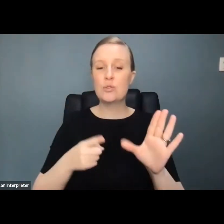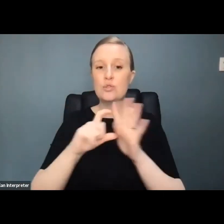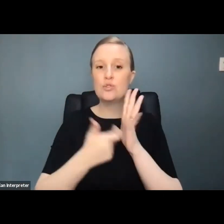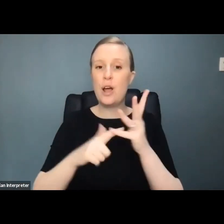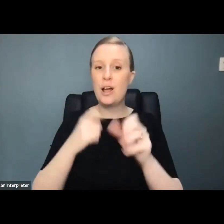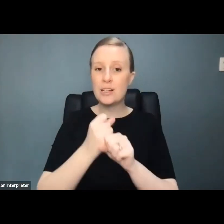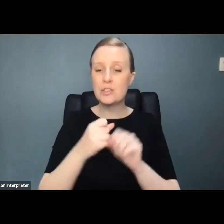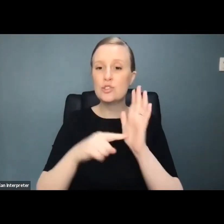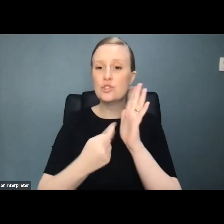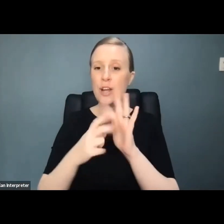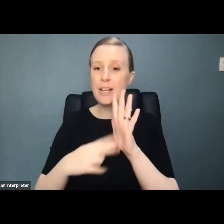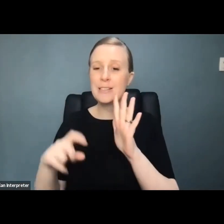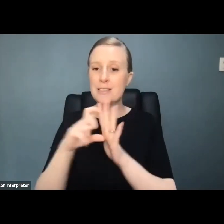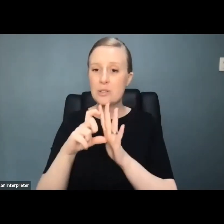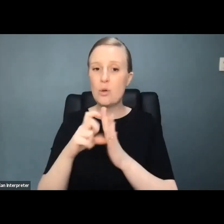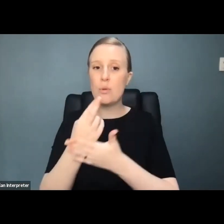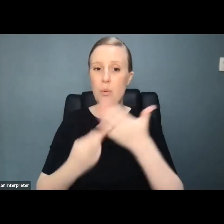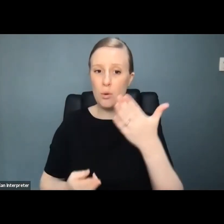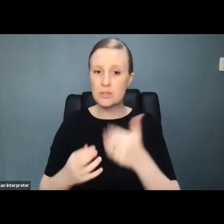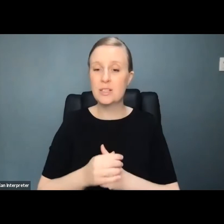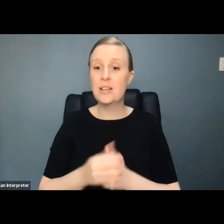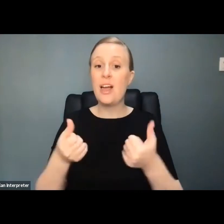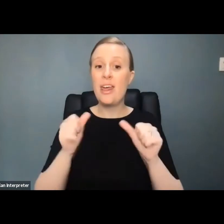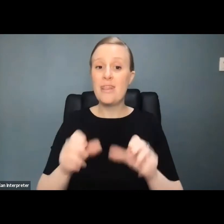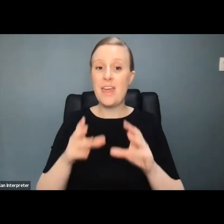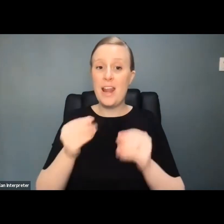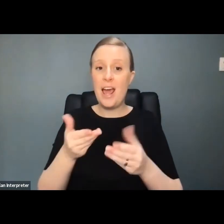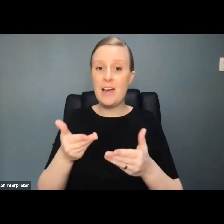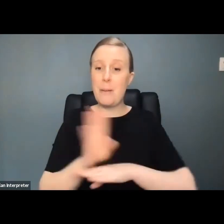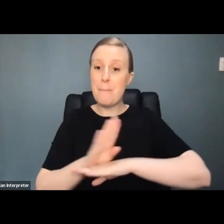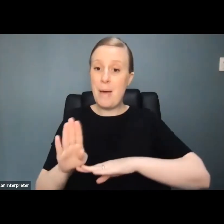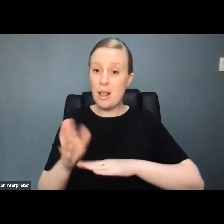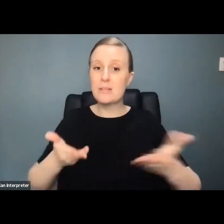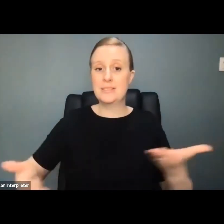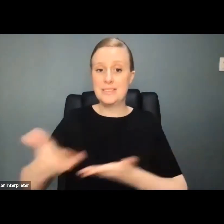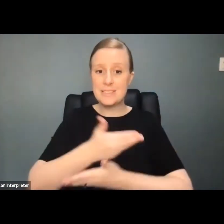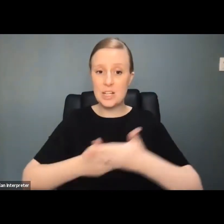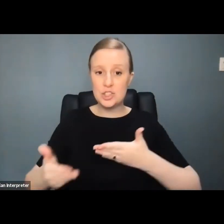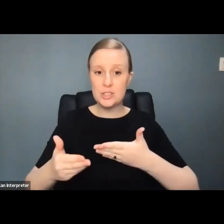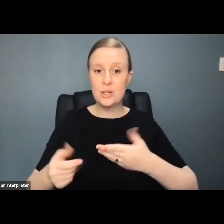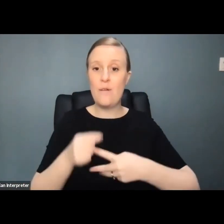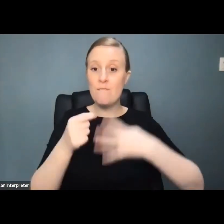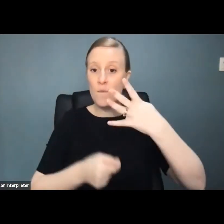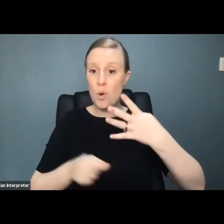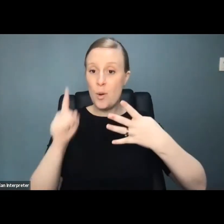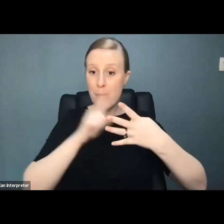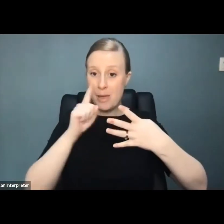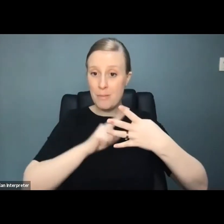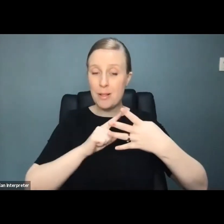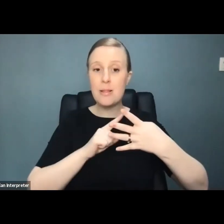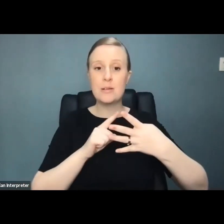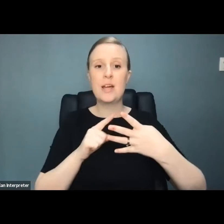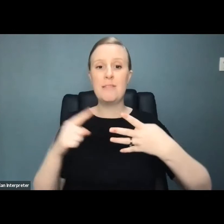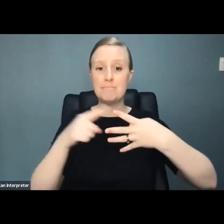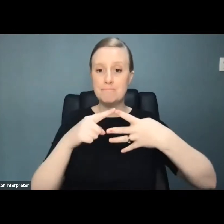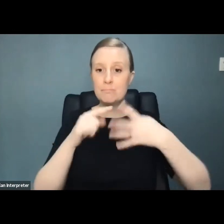Other Drugs at the New South Wales Ministry of Health. Panel members include Dr. Susie Hudson, Clinical Director of